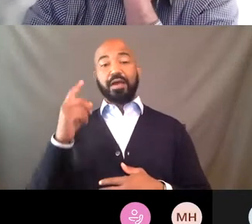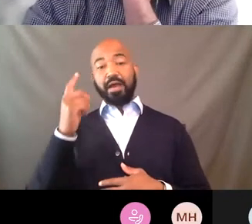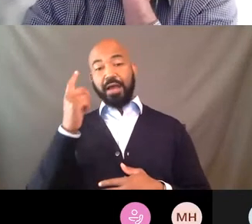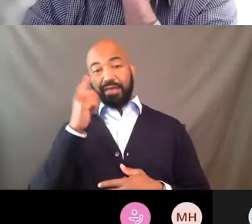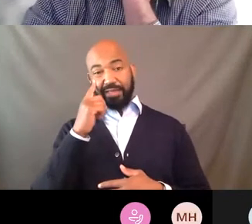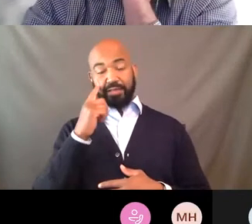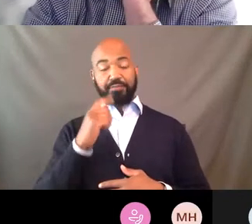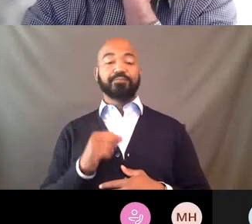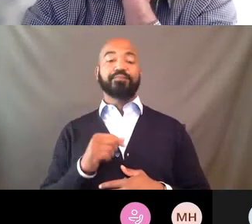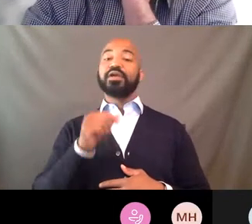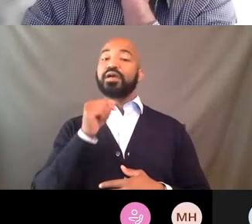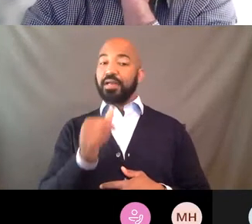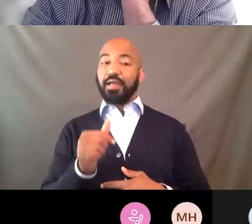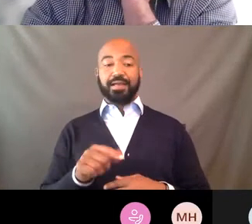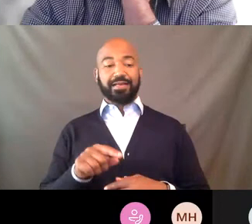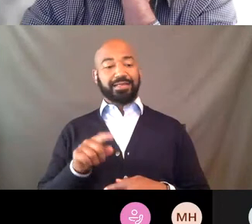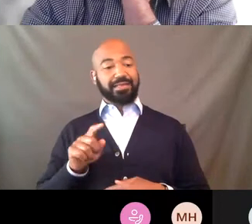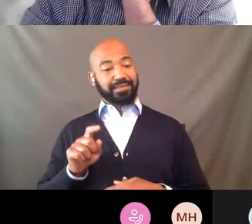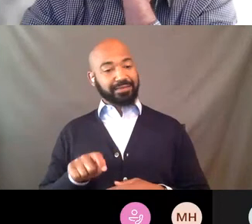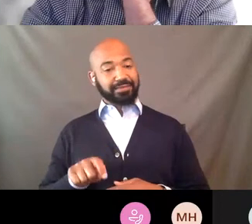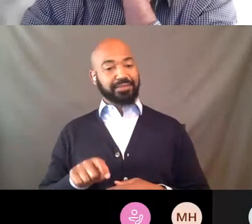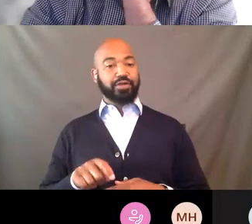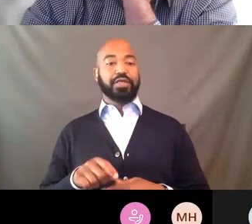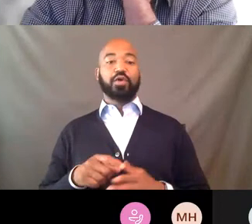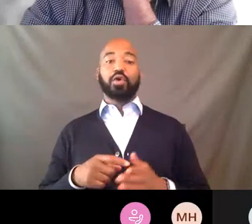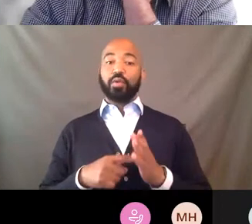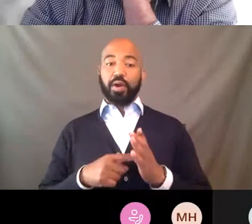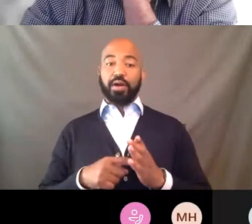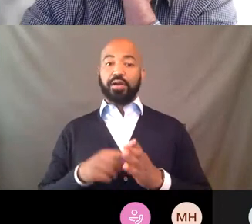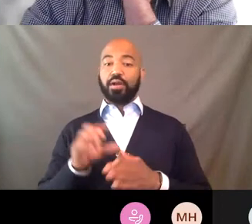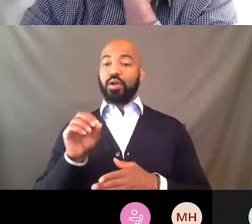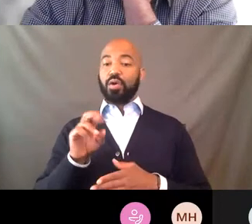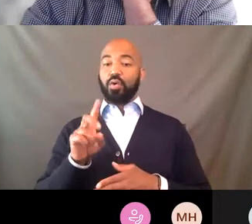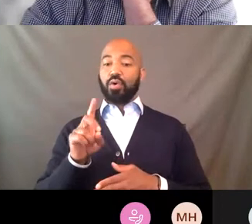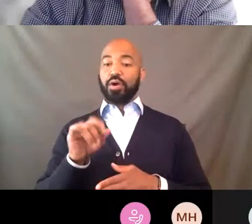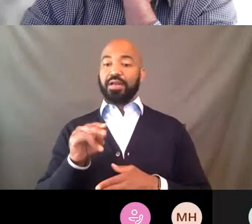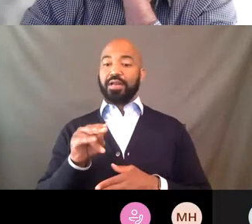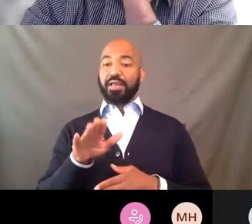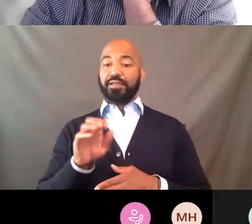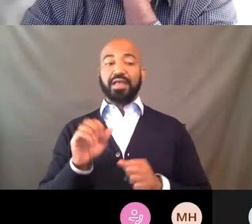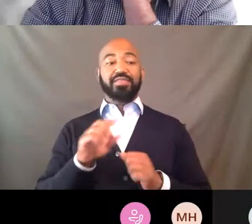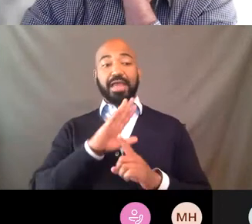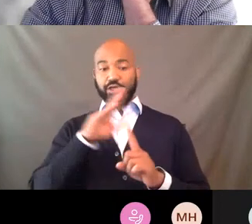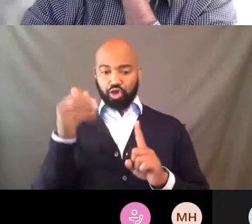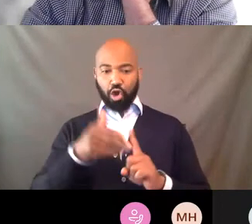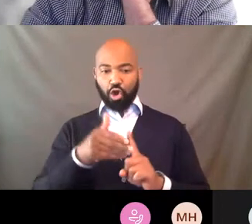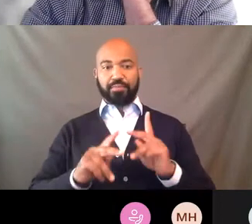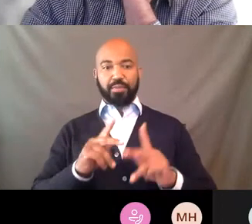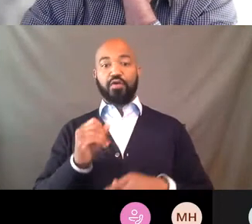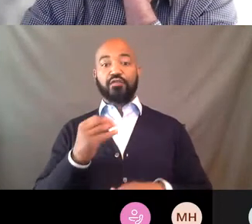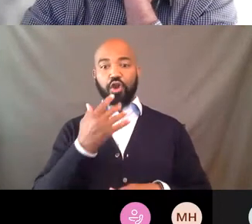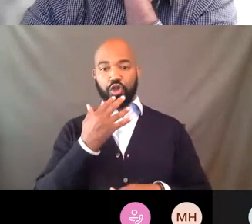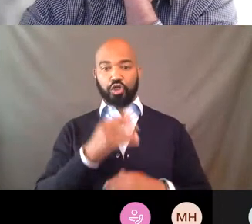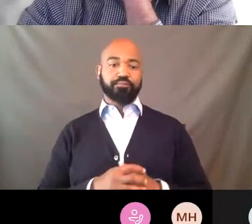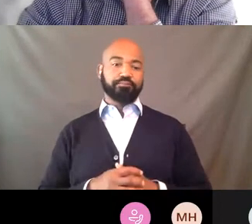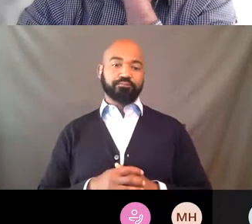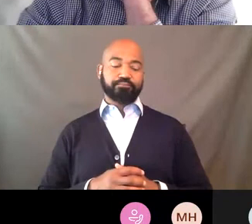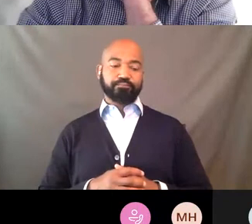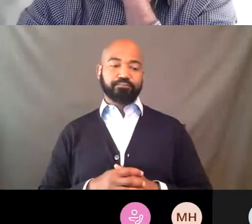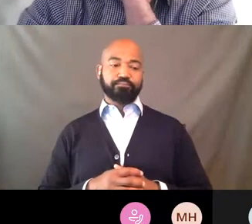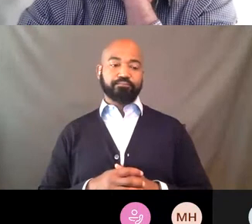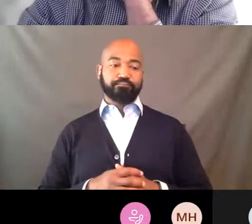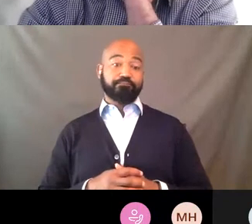unnecessary ordinance that particularly can target people of color. It's just like, I